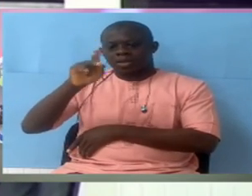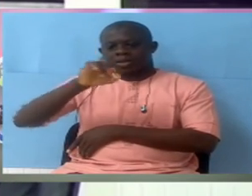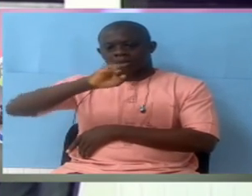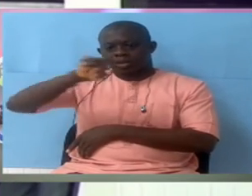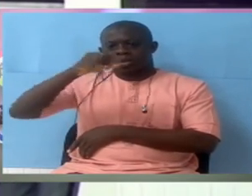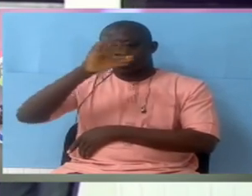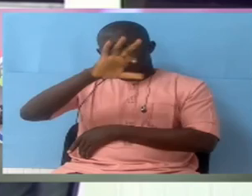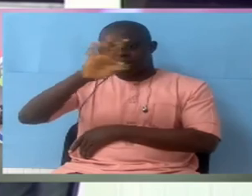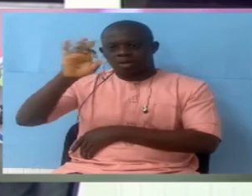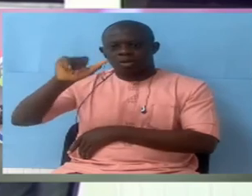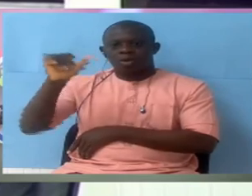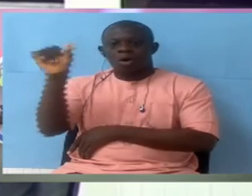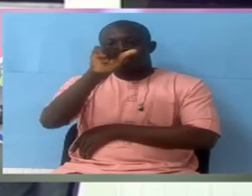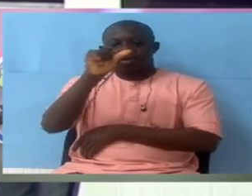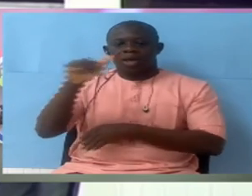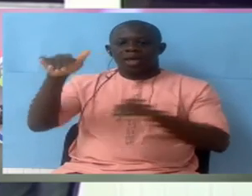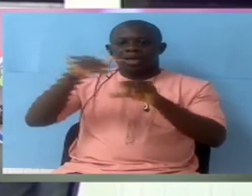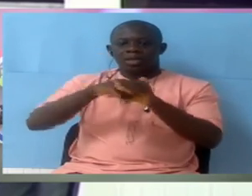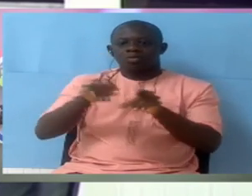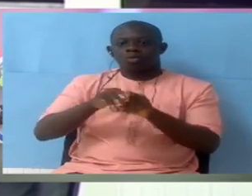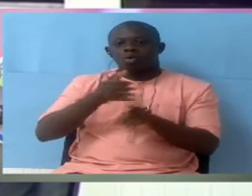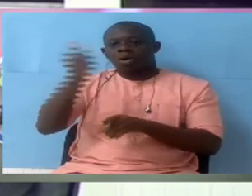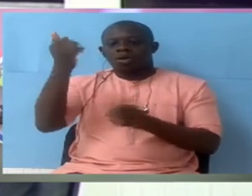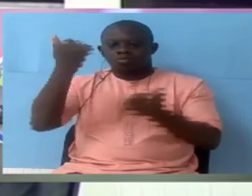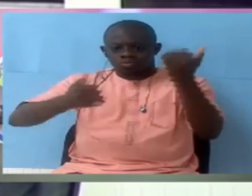ci benen moto bi topa suñu gannaaw.